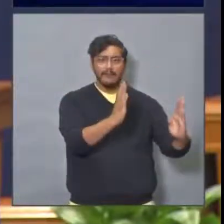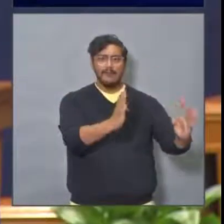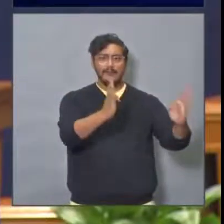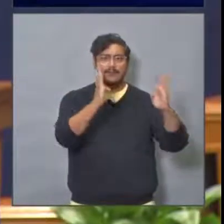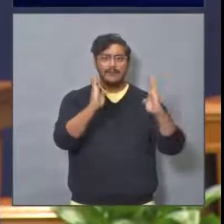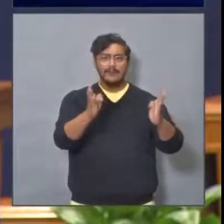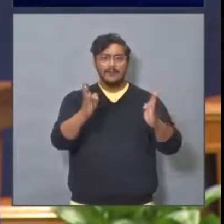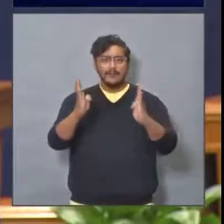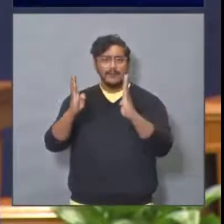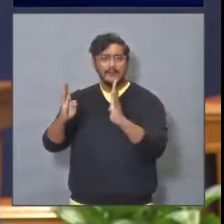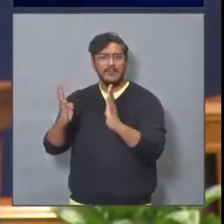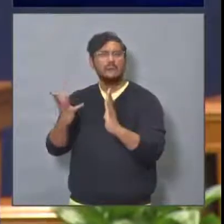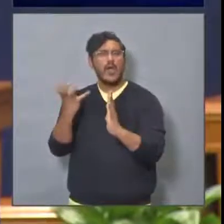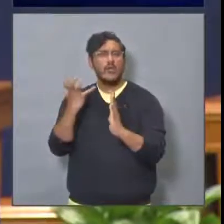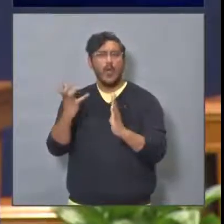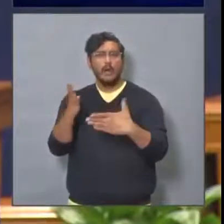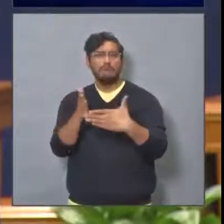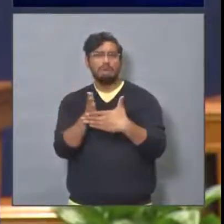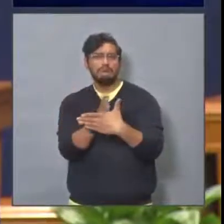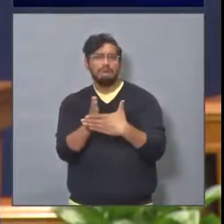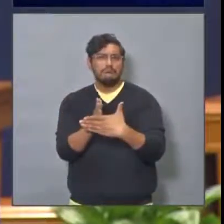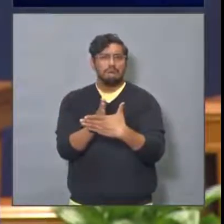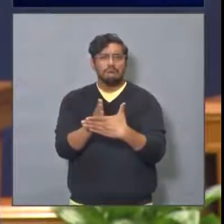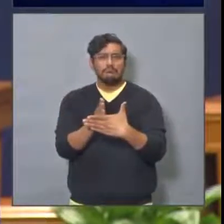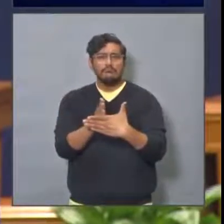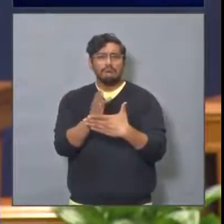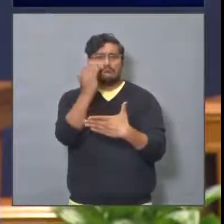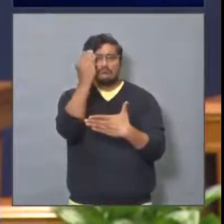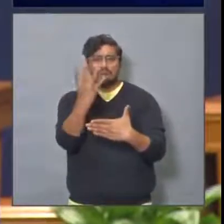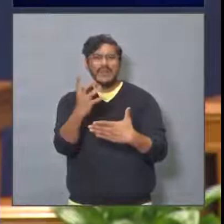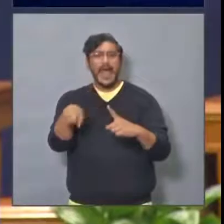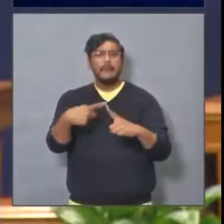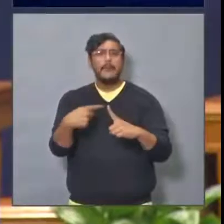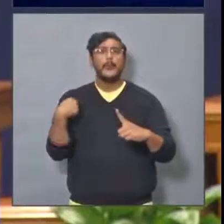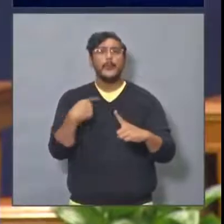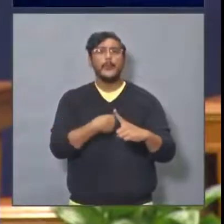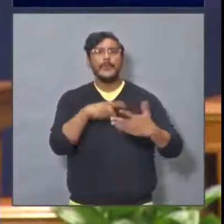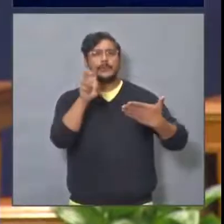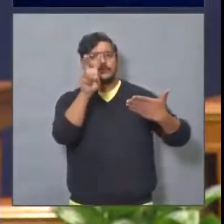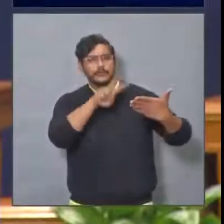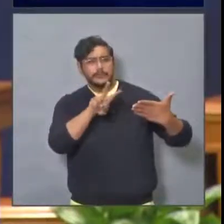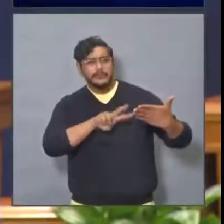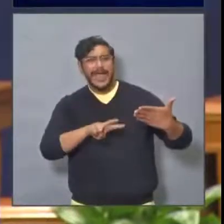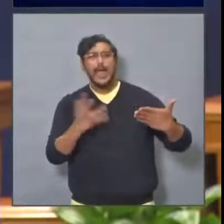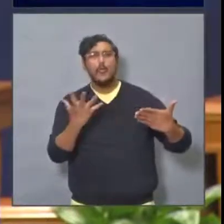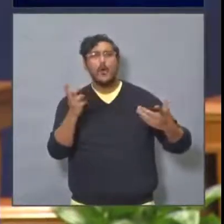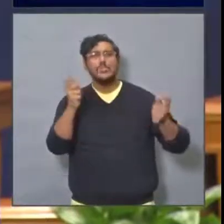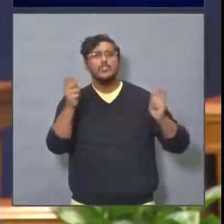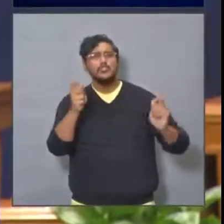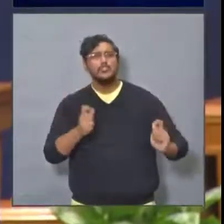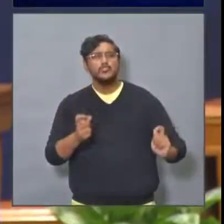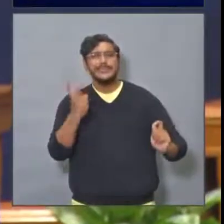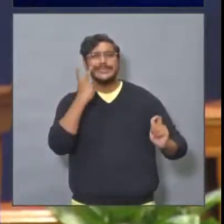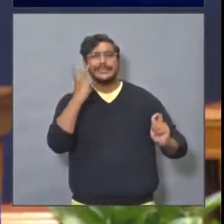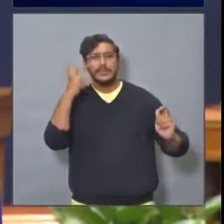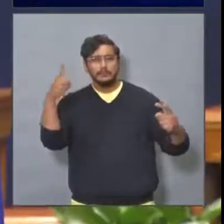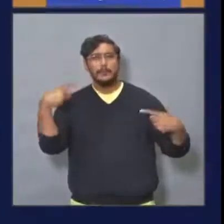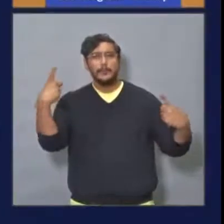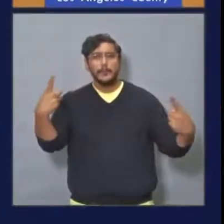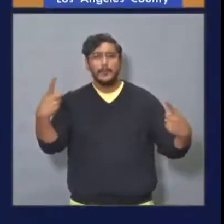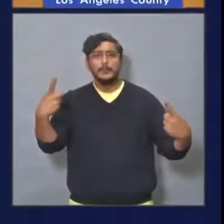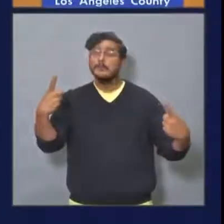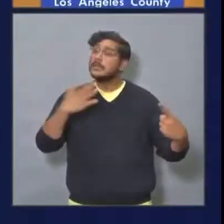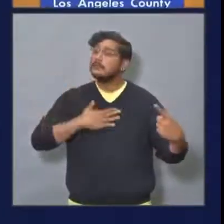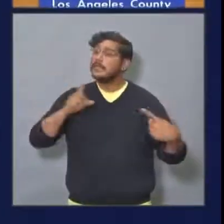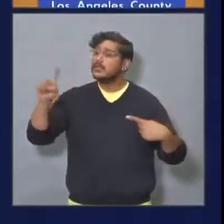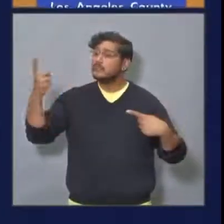to provide a brief update now on some of the indicators we're tracking and the changes that we're seeing over time. Please pull up the